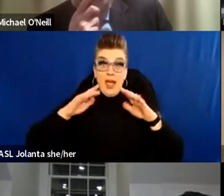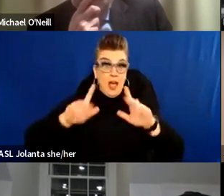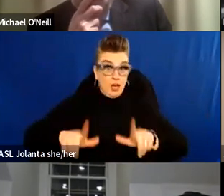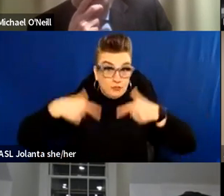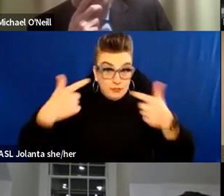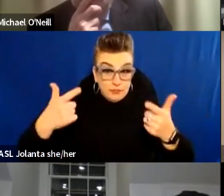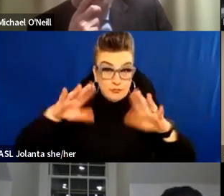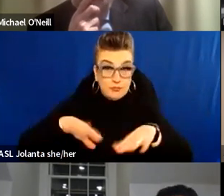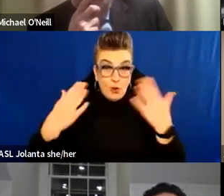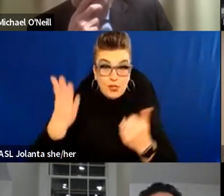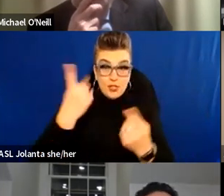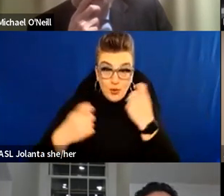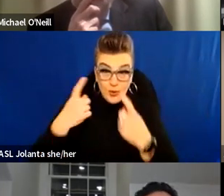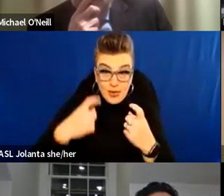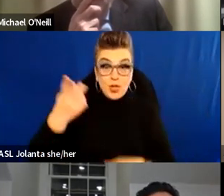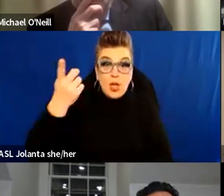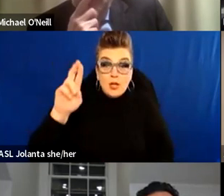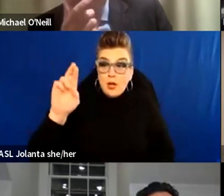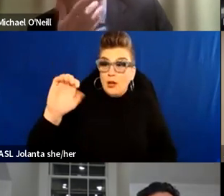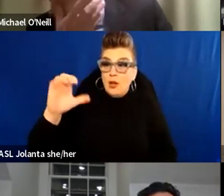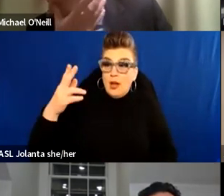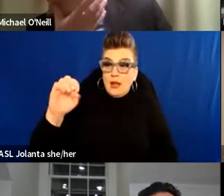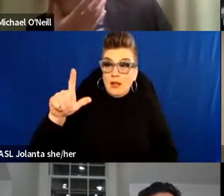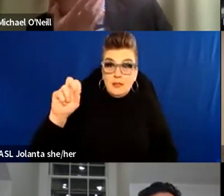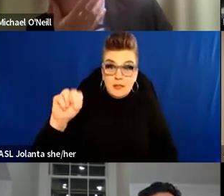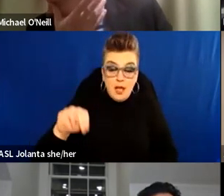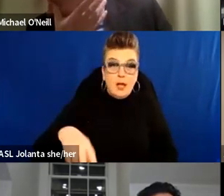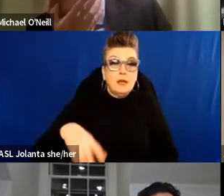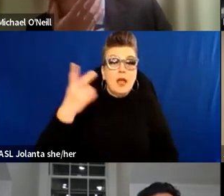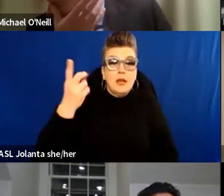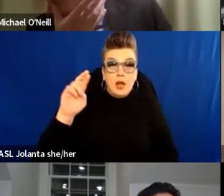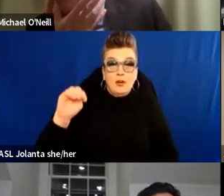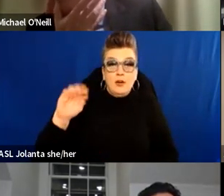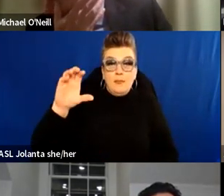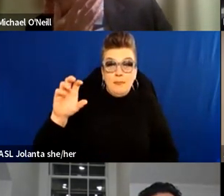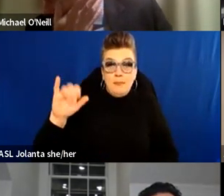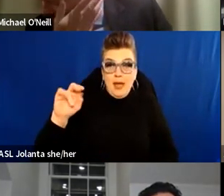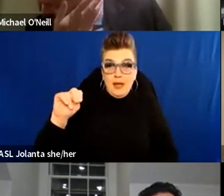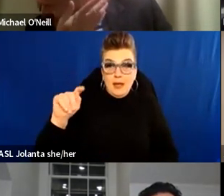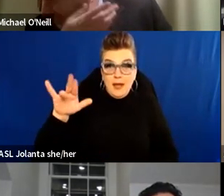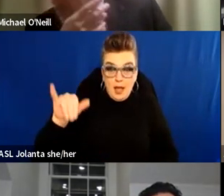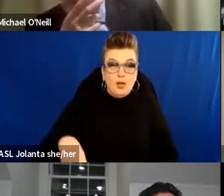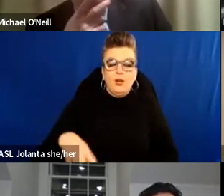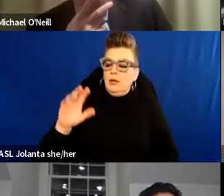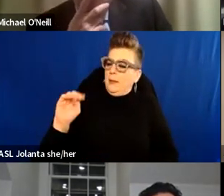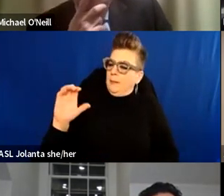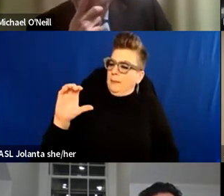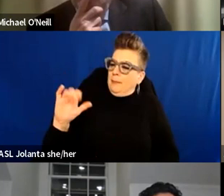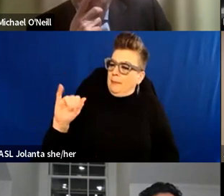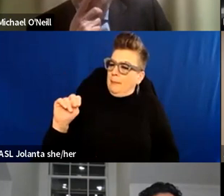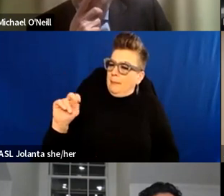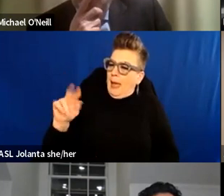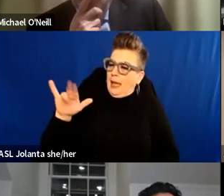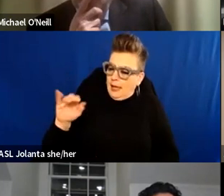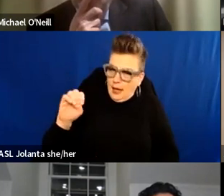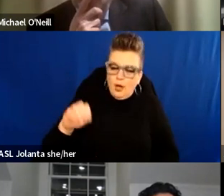uh dr eccleston uh corey i think uh dr mcintyre is on the call as well who can talk a little bit to the history